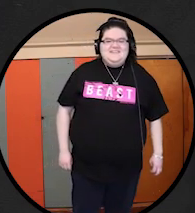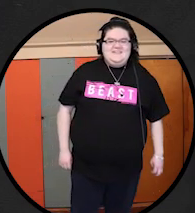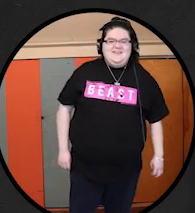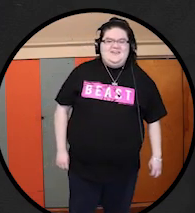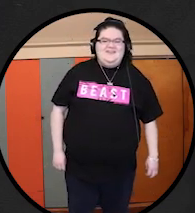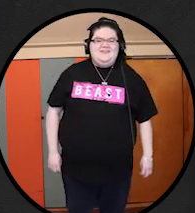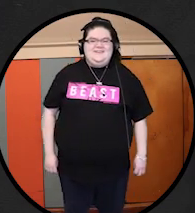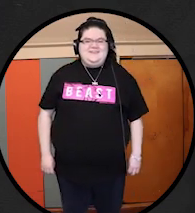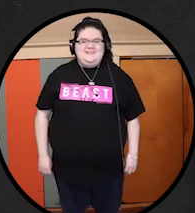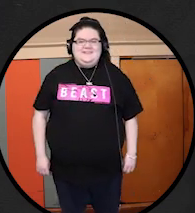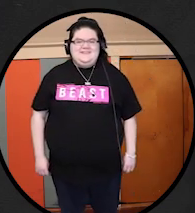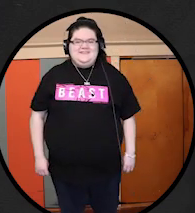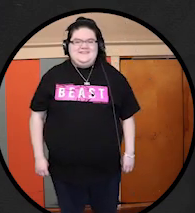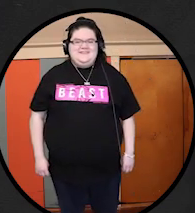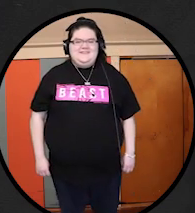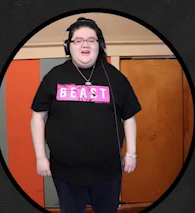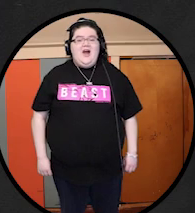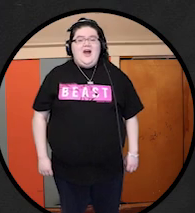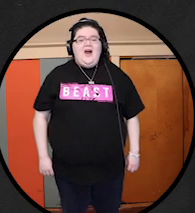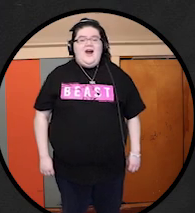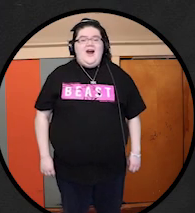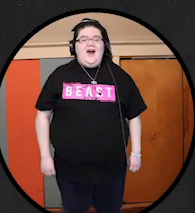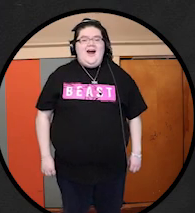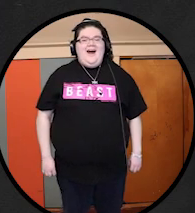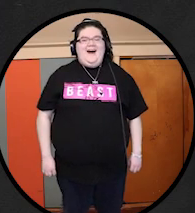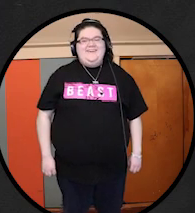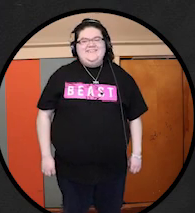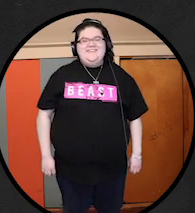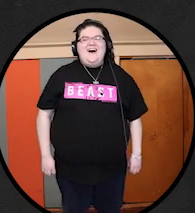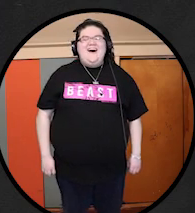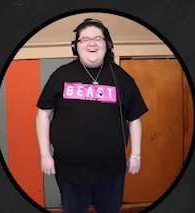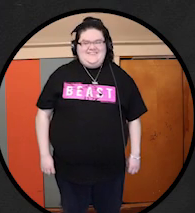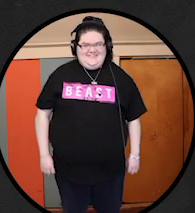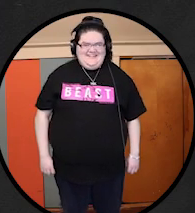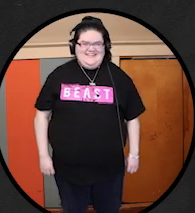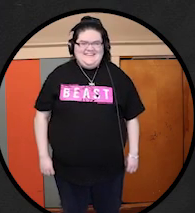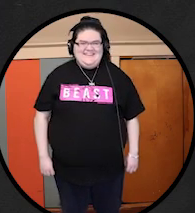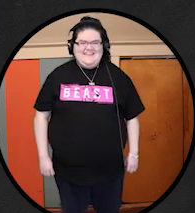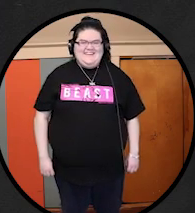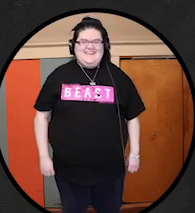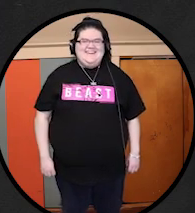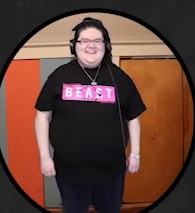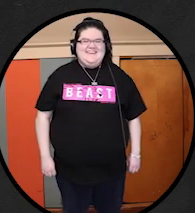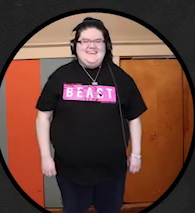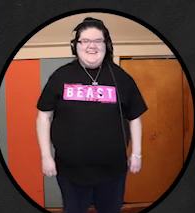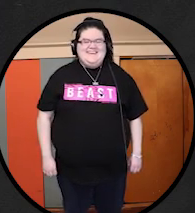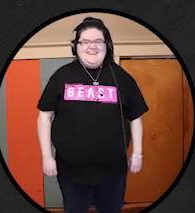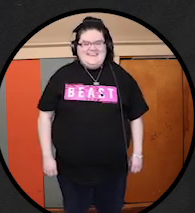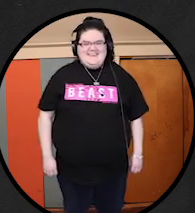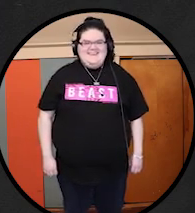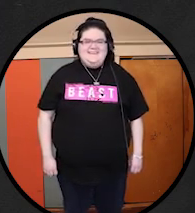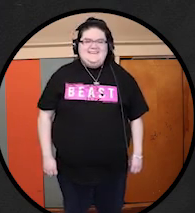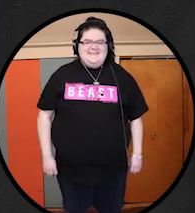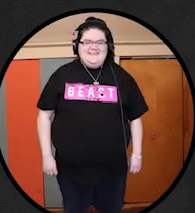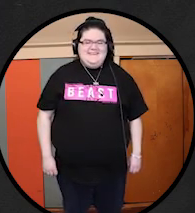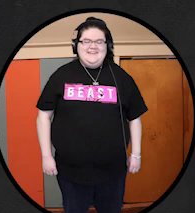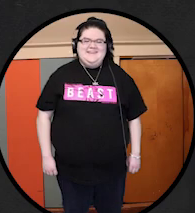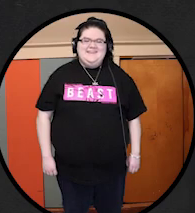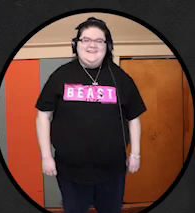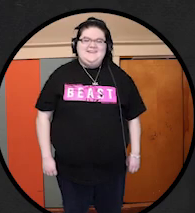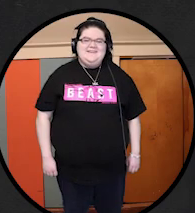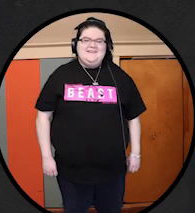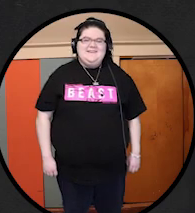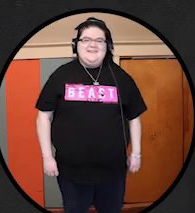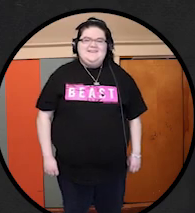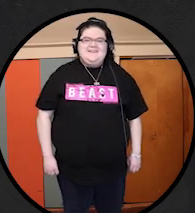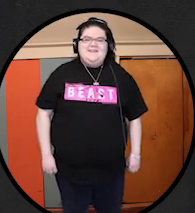Oh! Oh my god. Oh! That was sick. Game is a pun! Oh my god. Oh no! Yes, that's actually kind of sick. No, admit